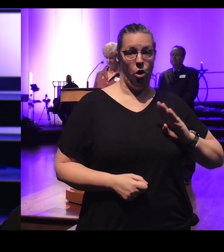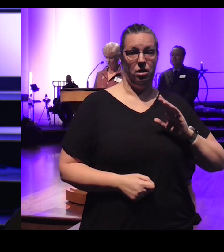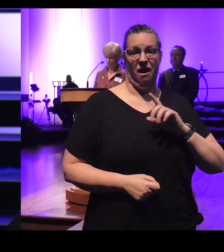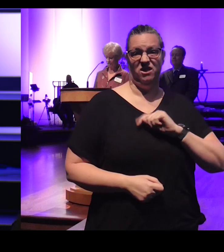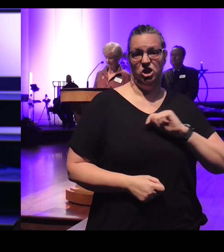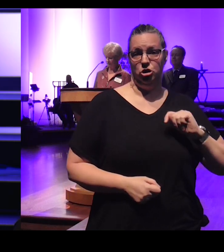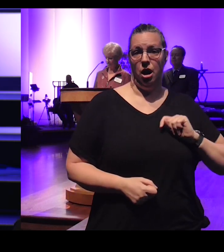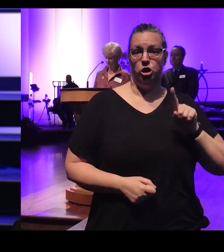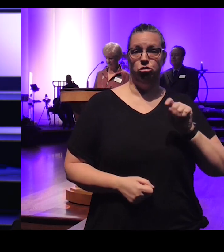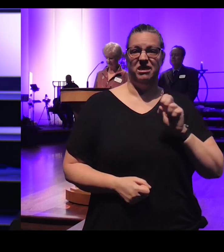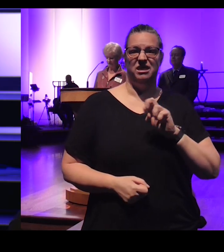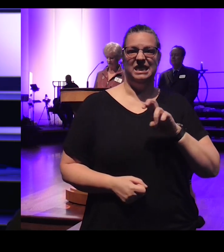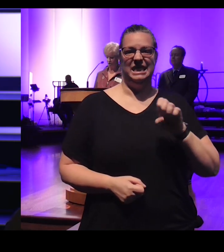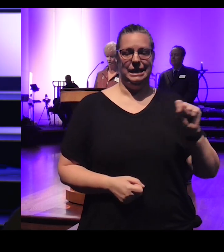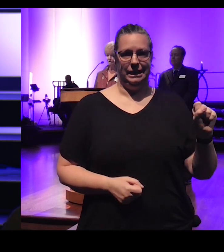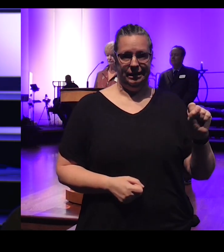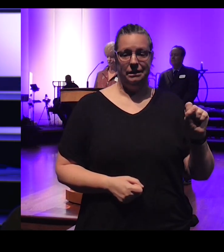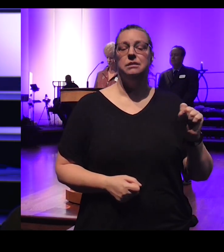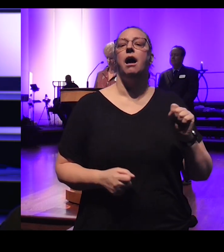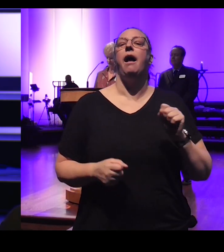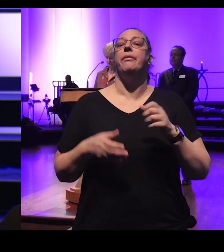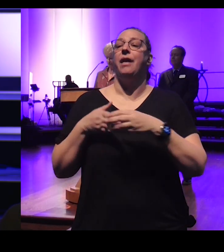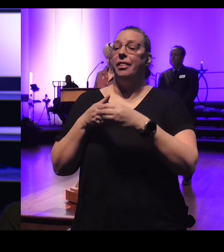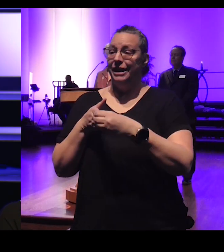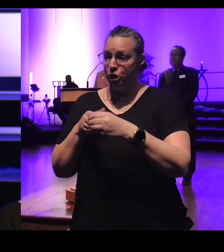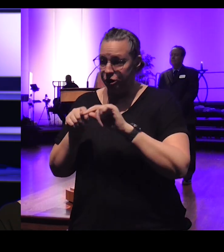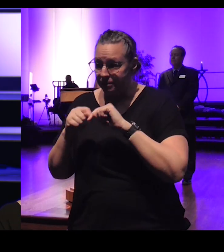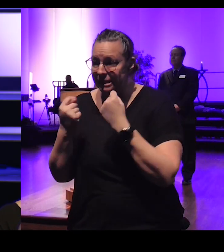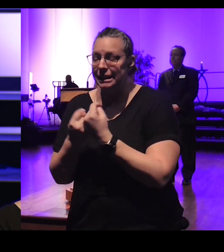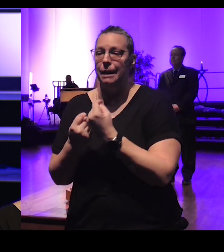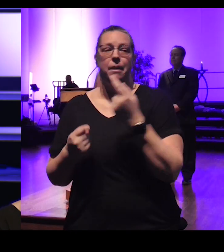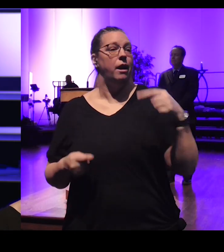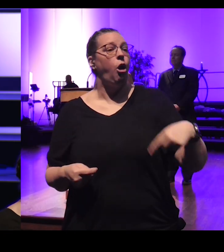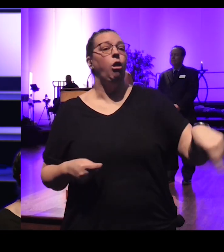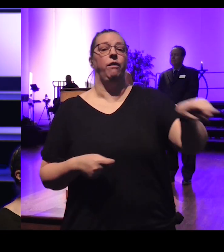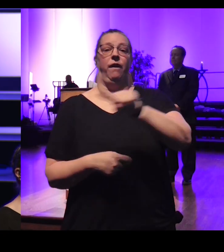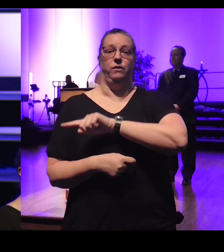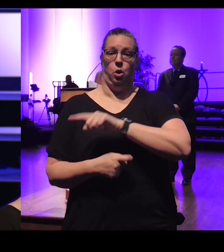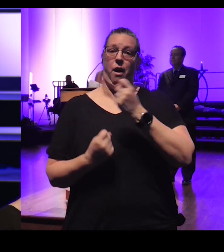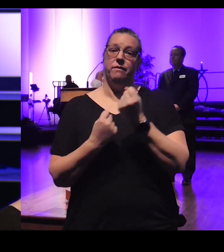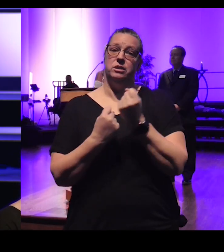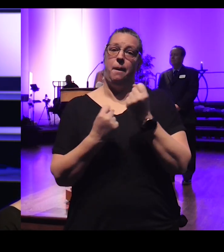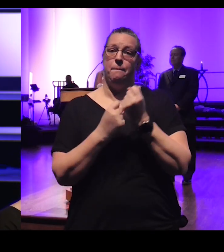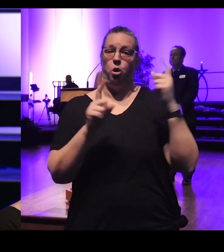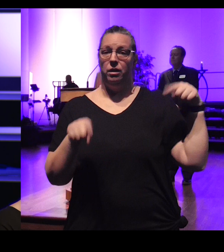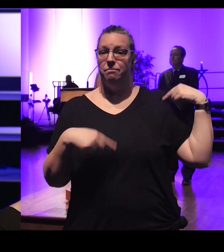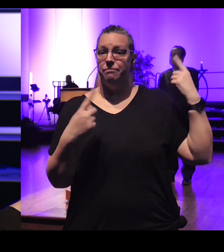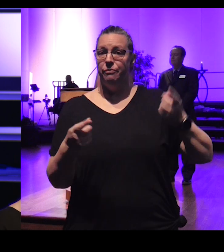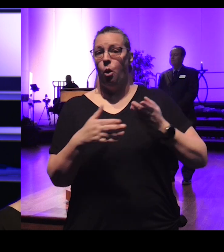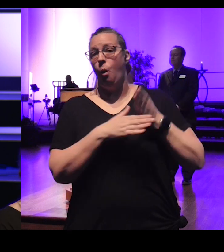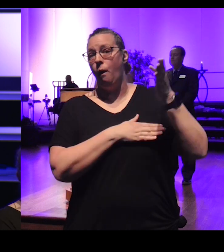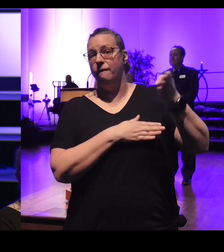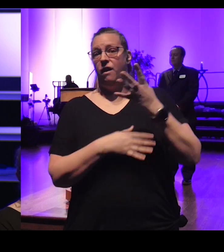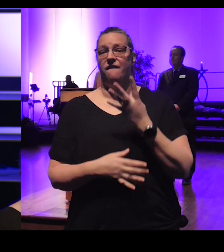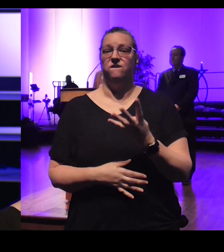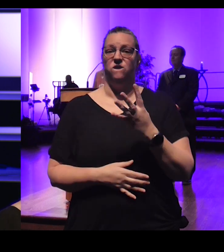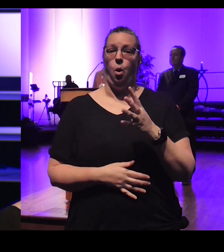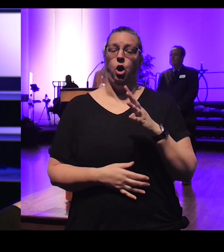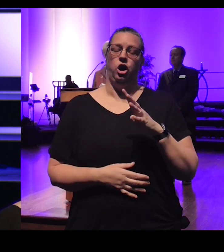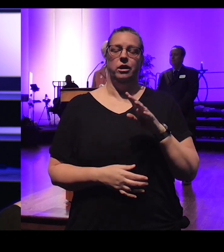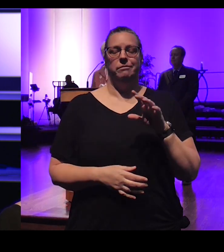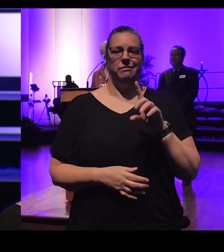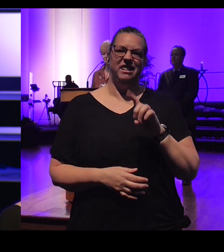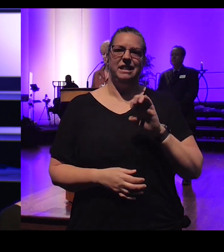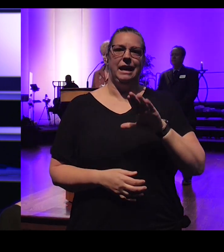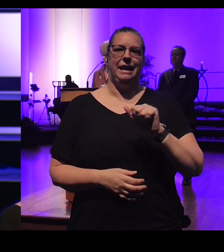Trustees, the church leadership team, and all of you who have supported the foundation's growth for more than 4 decades.